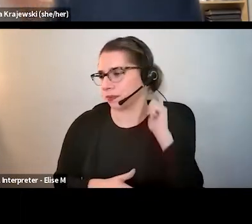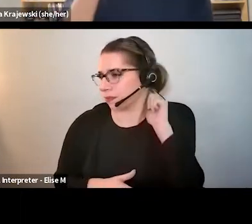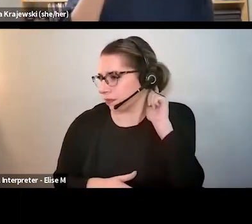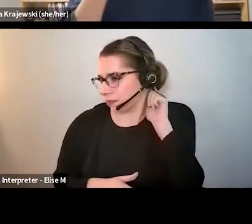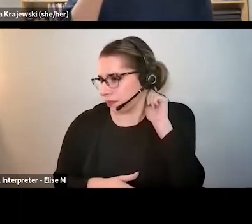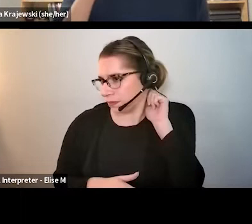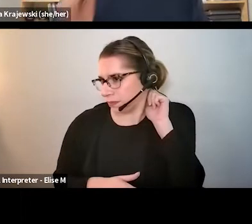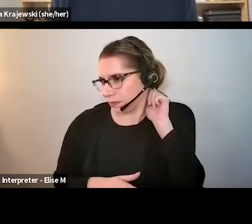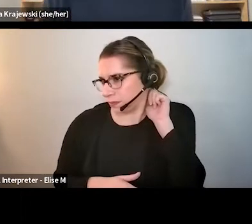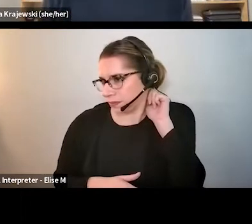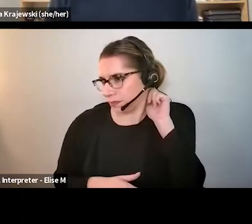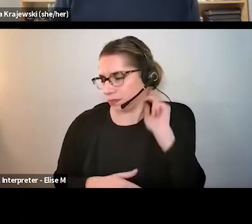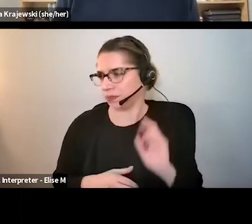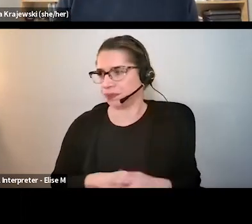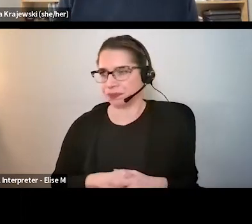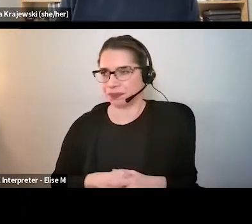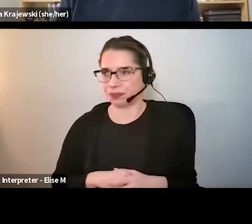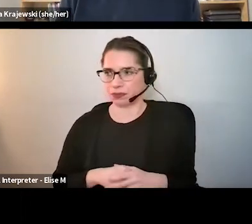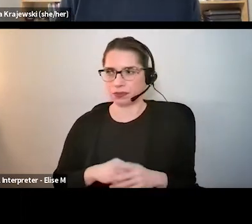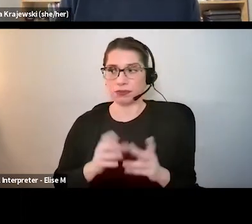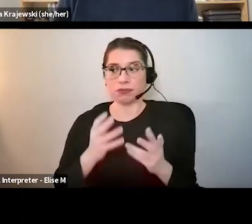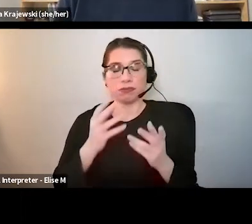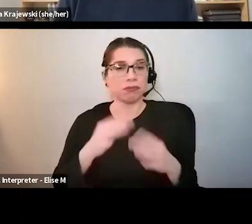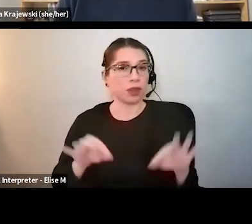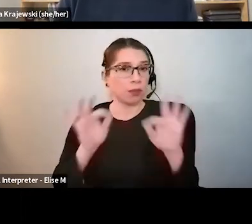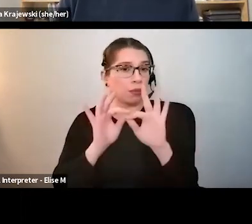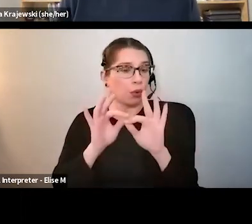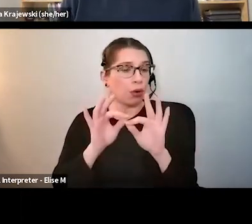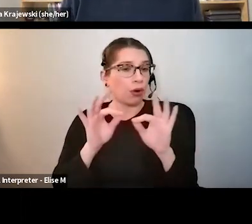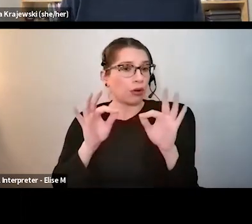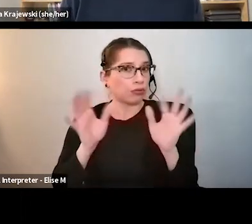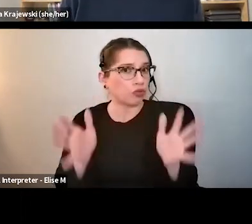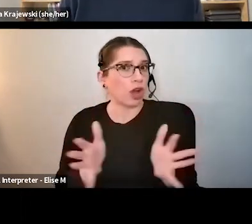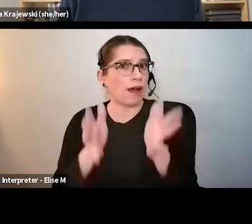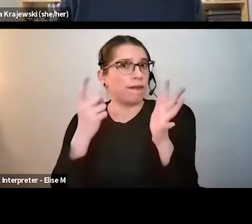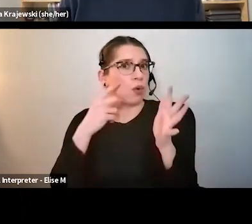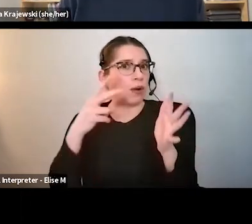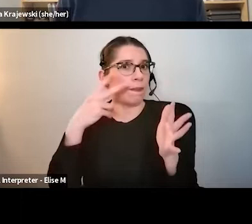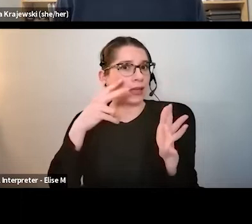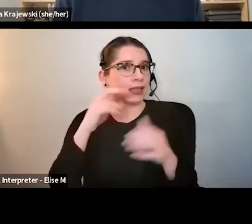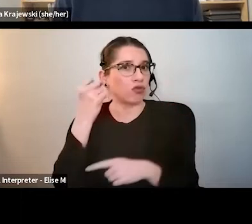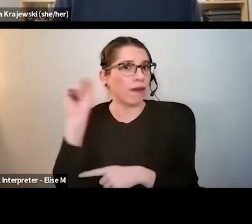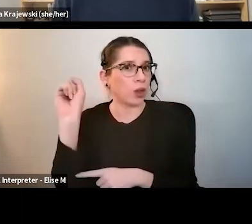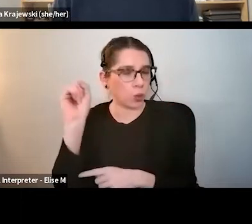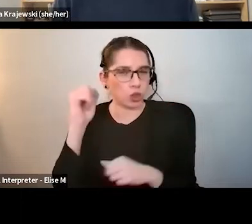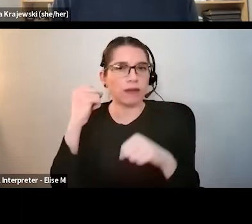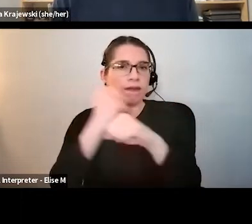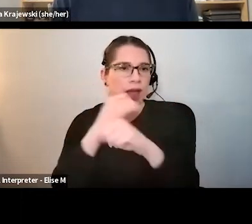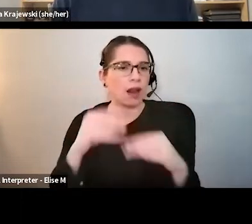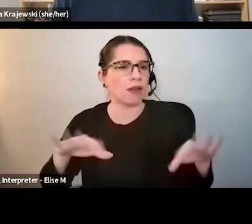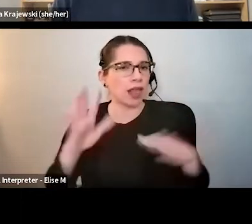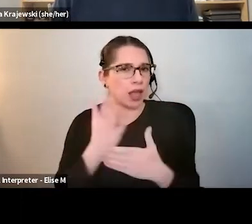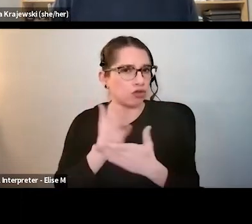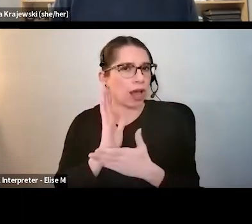A key catalyst for the Mexican Revolution, as I described earlier, was the fight over land rights and the rights of indigenous and